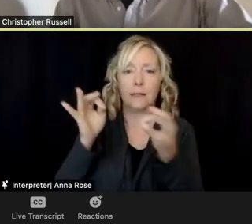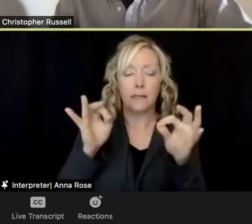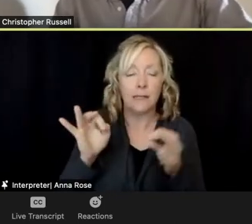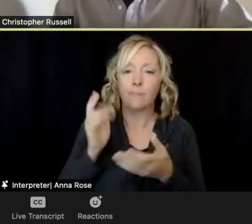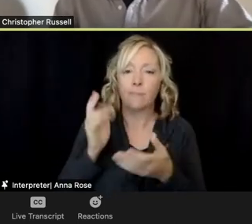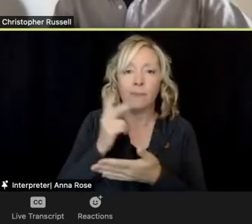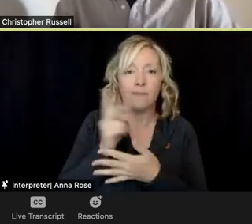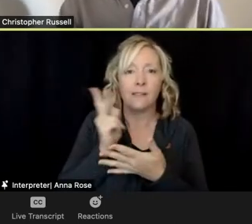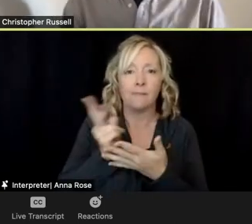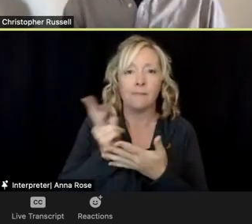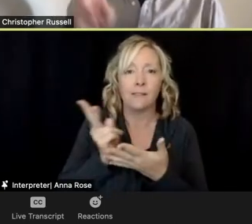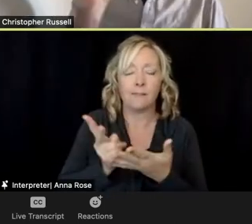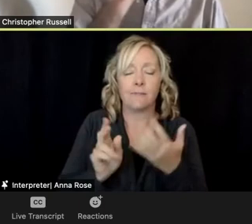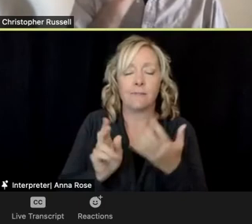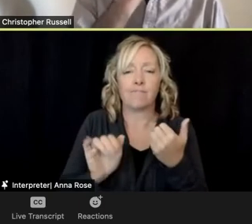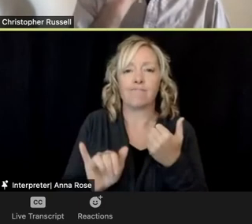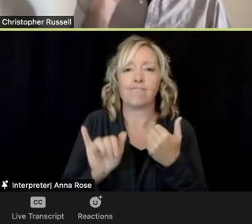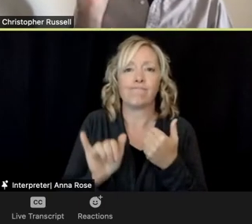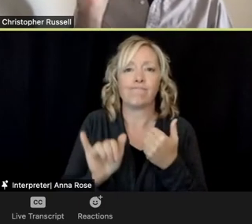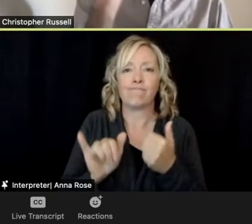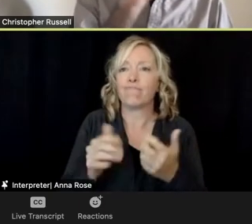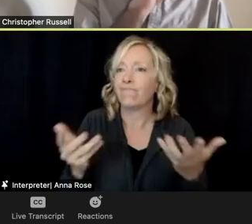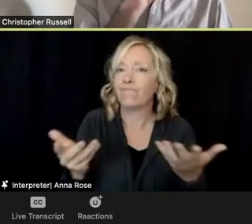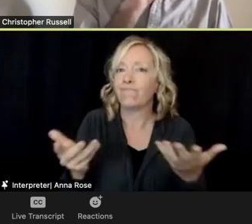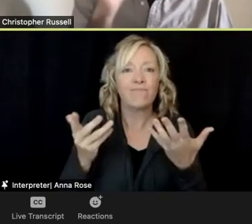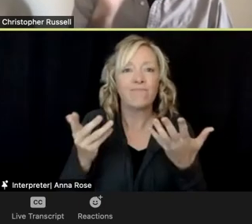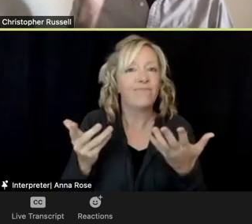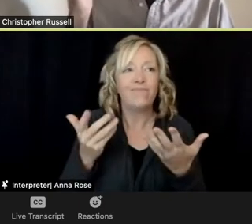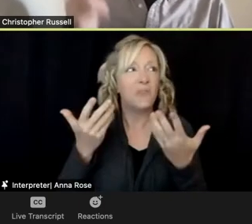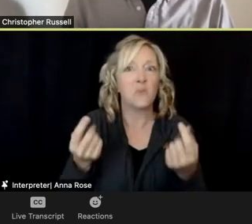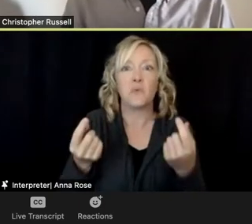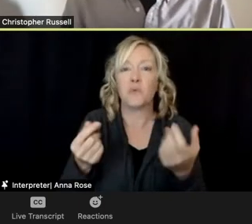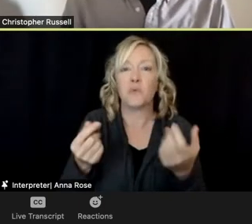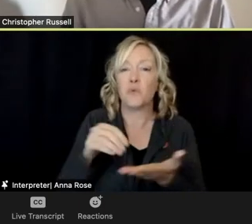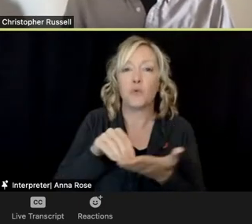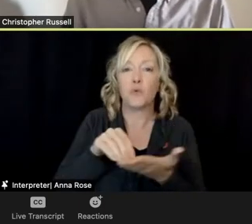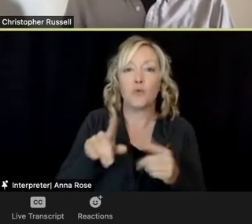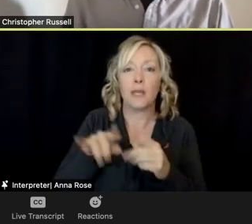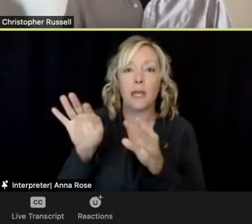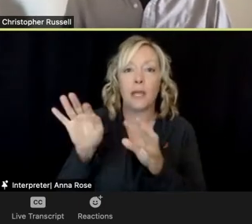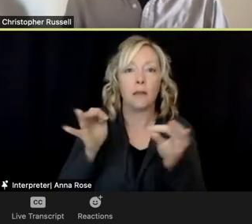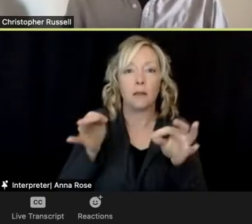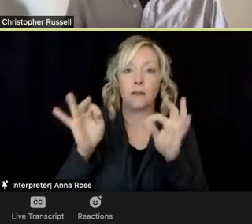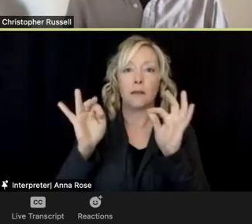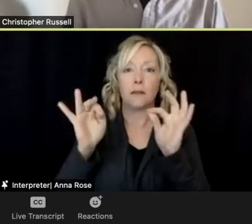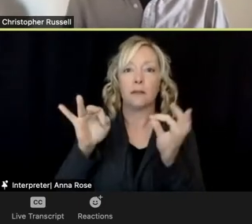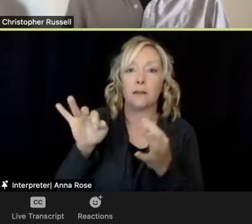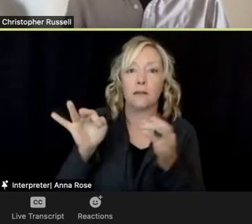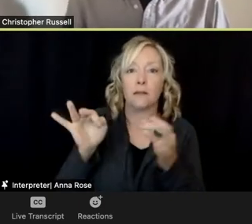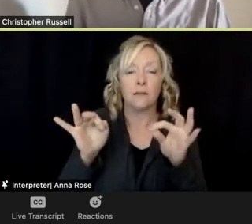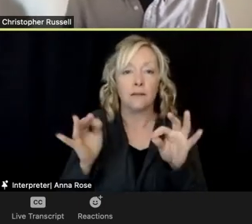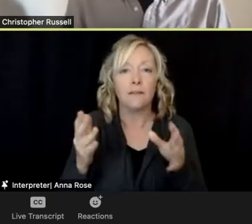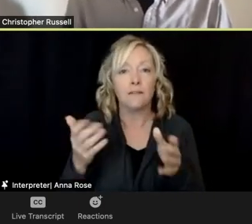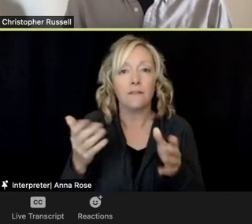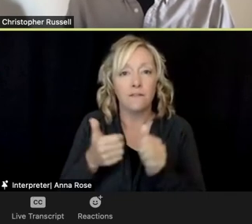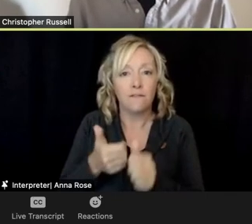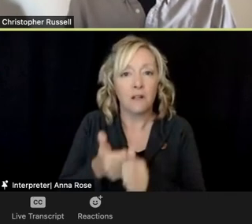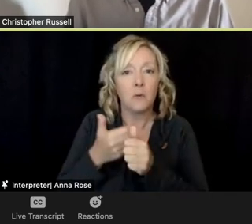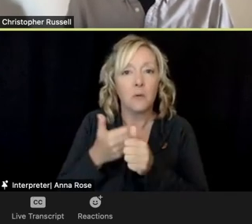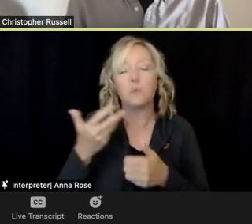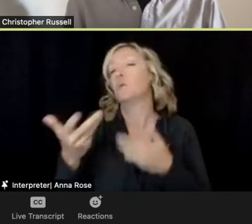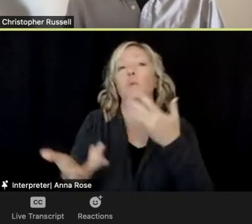this student because they're not even having ocular motor responses that I can